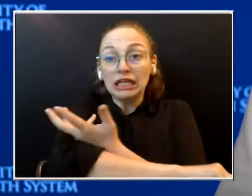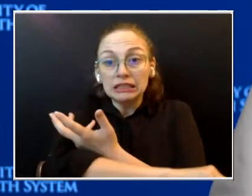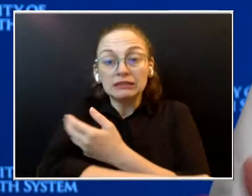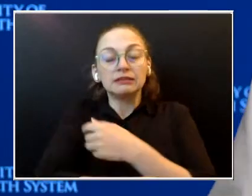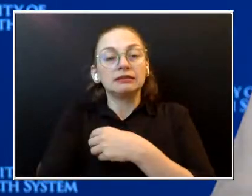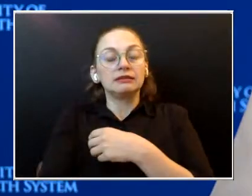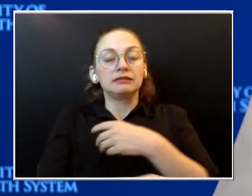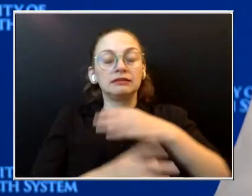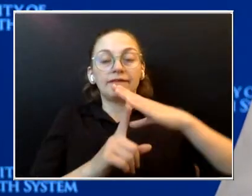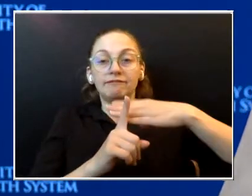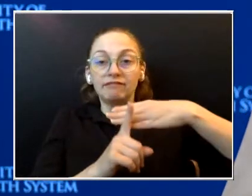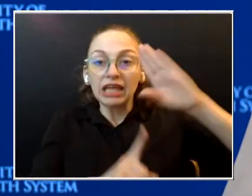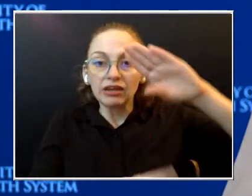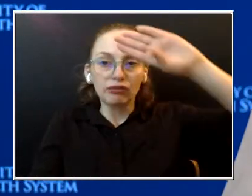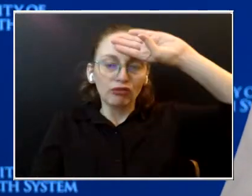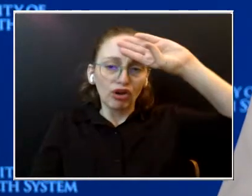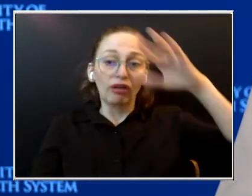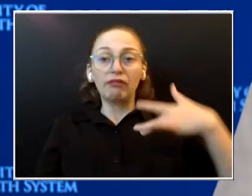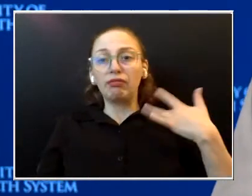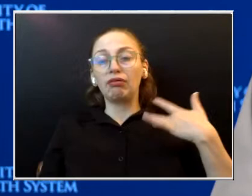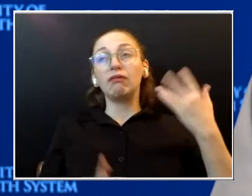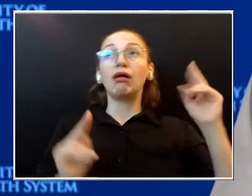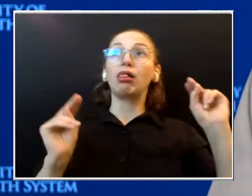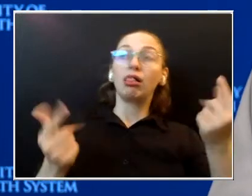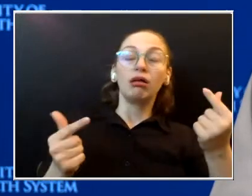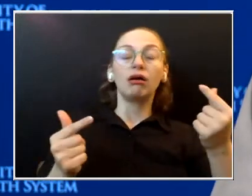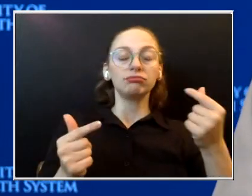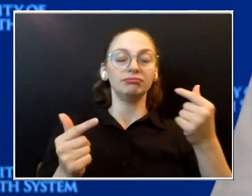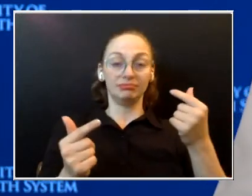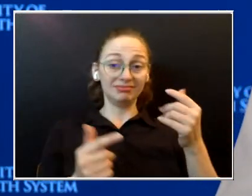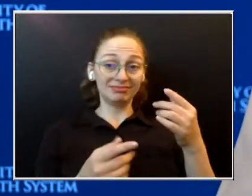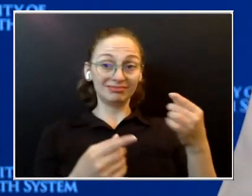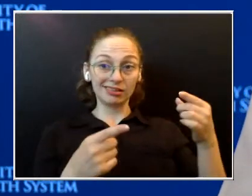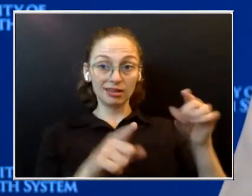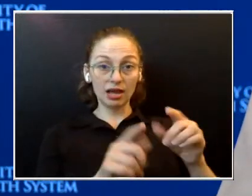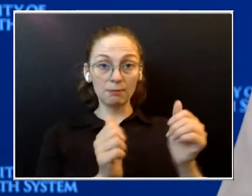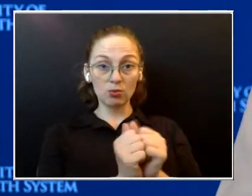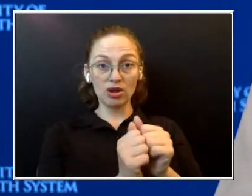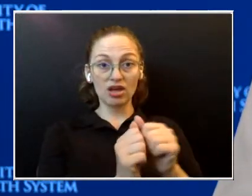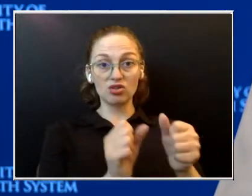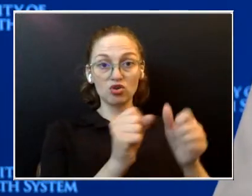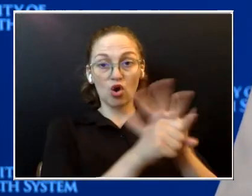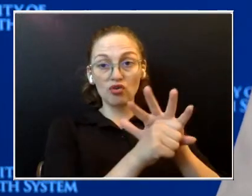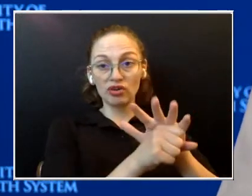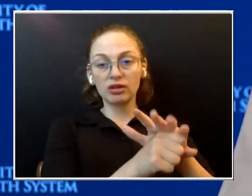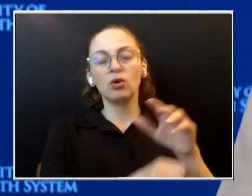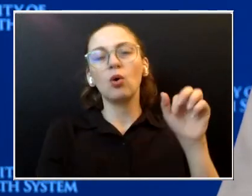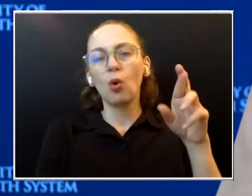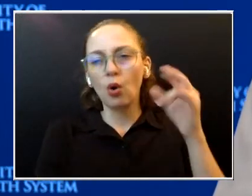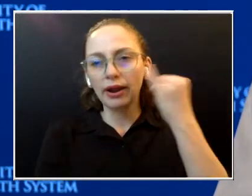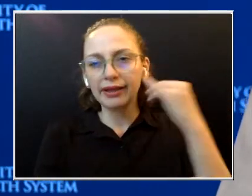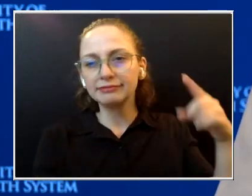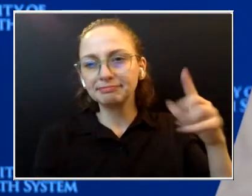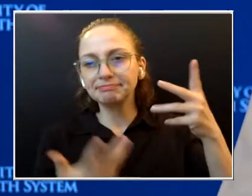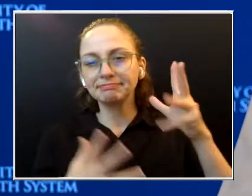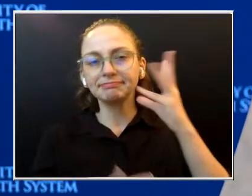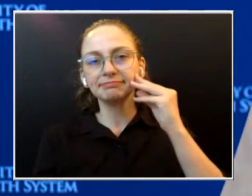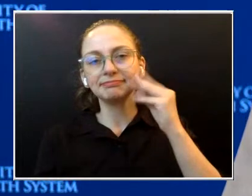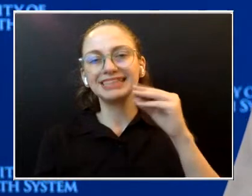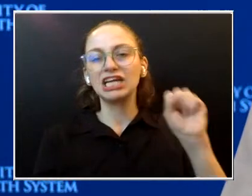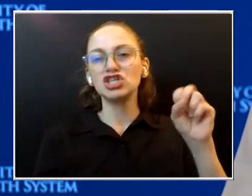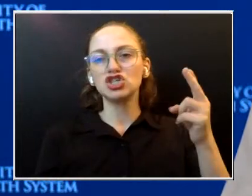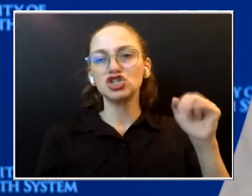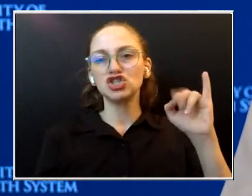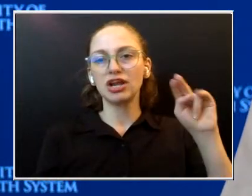bad, like we did with the COVID vaccine or with if anybody's ever gotten the shingles vaccine as well. So really